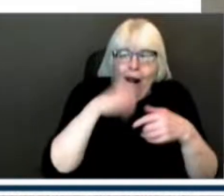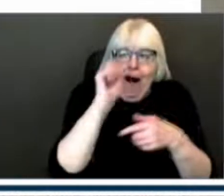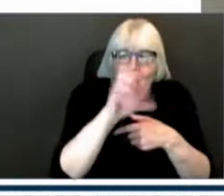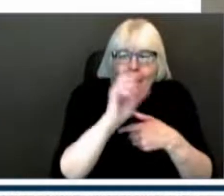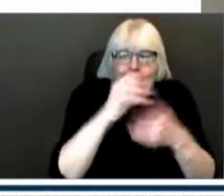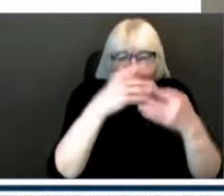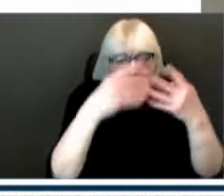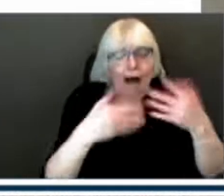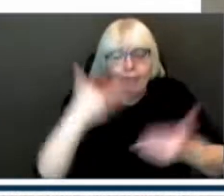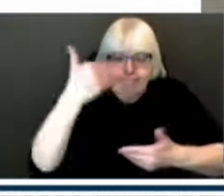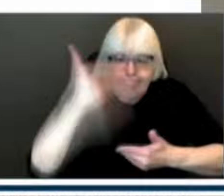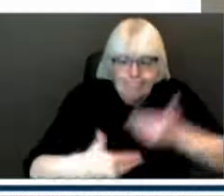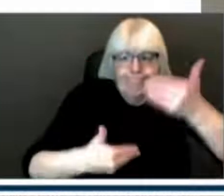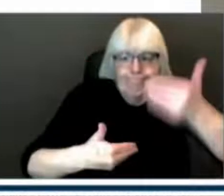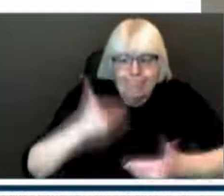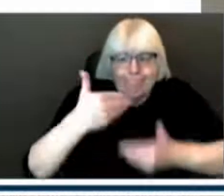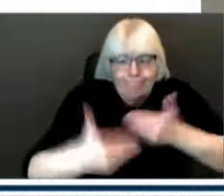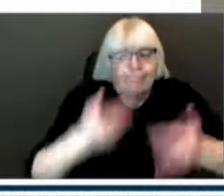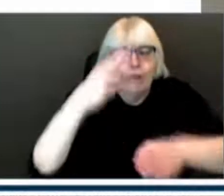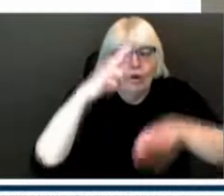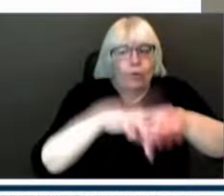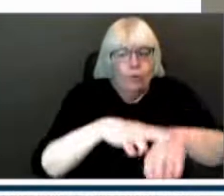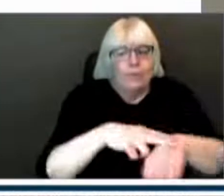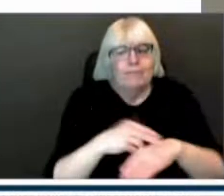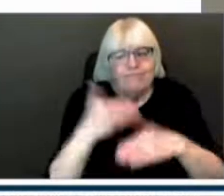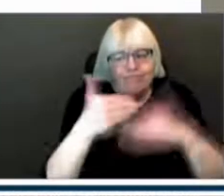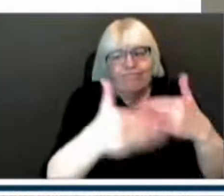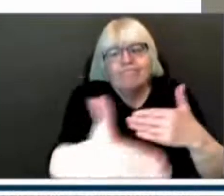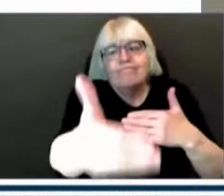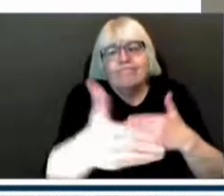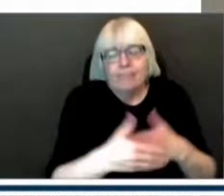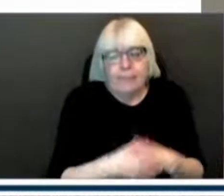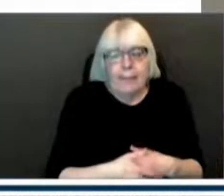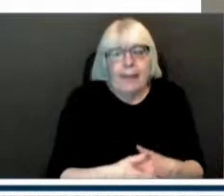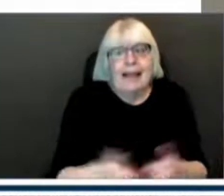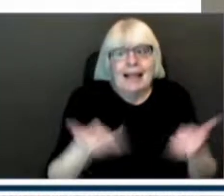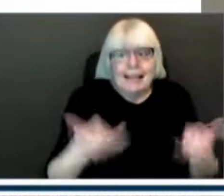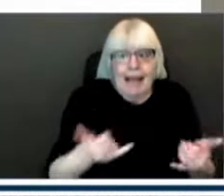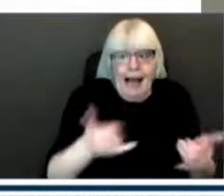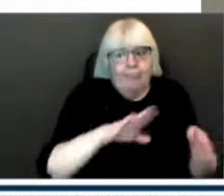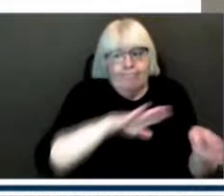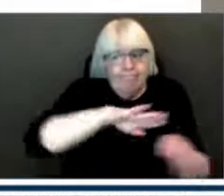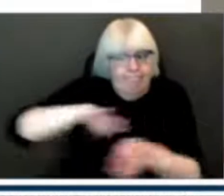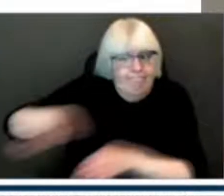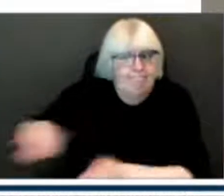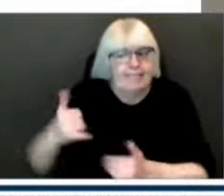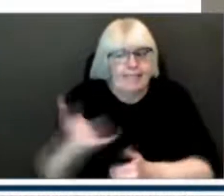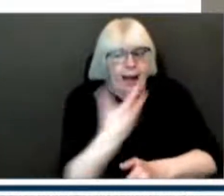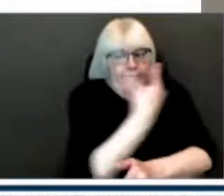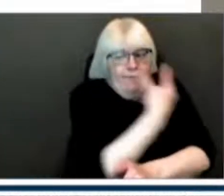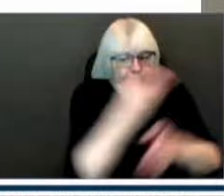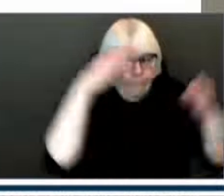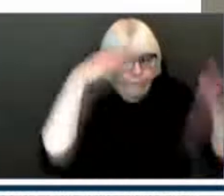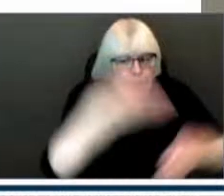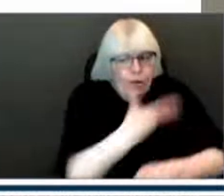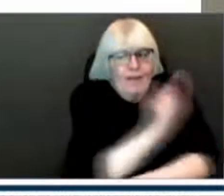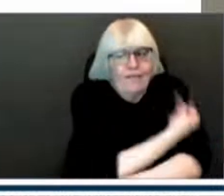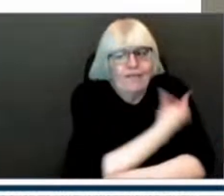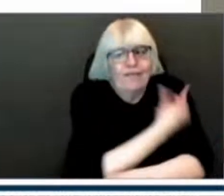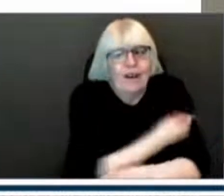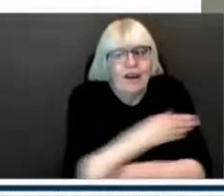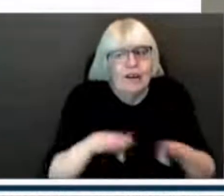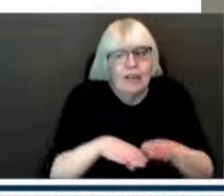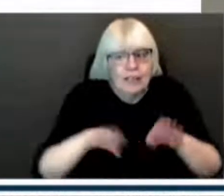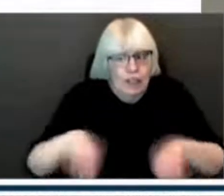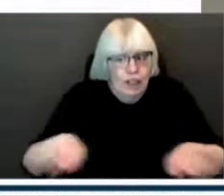and just give a few key vaccine updates. As of today, adolescents 12 to 17 years old can get a booster dose